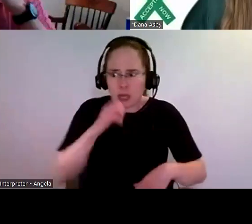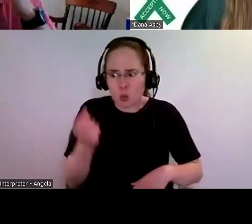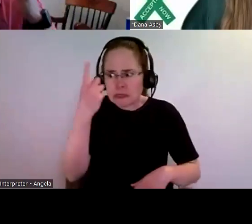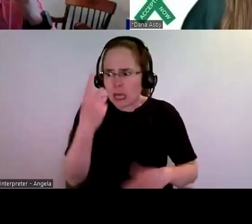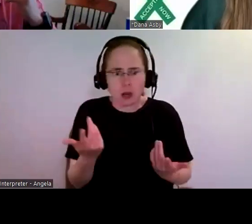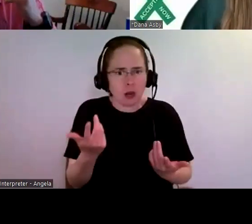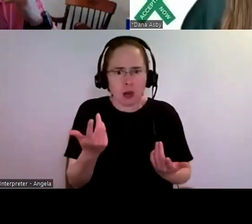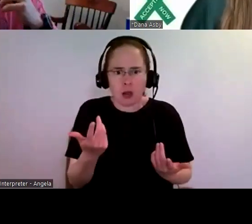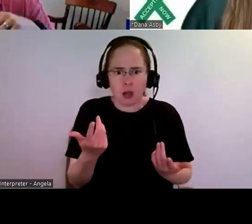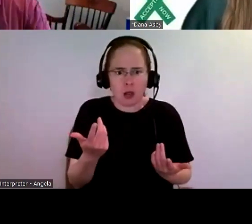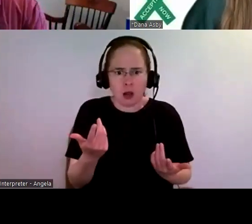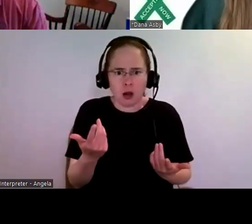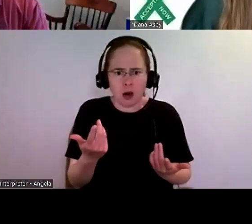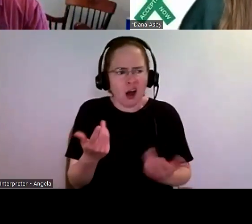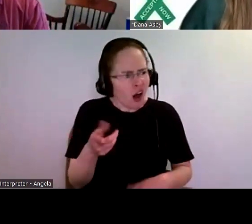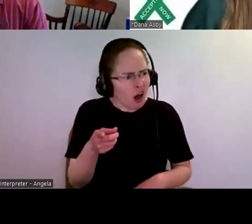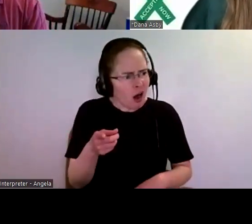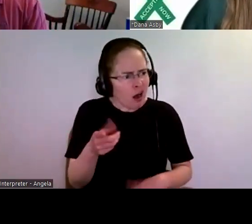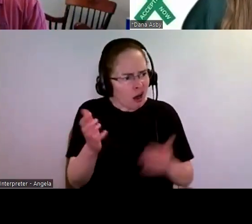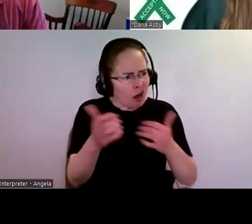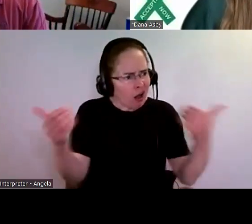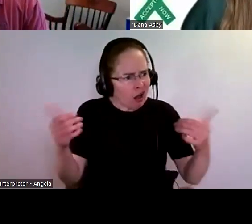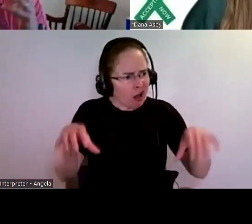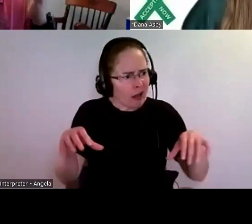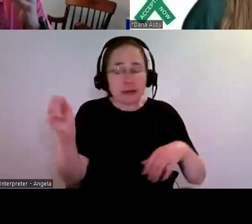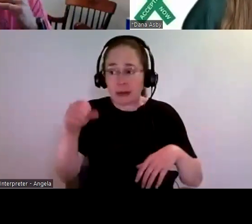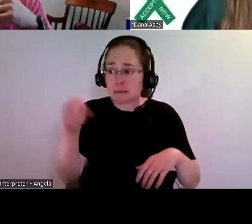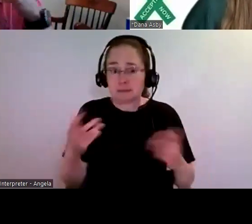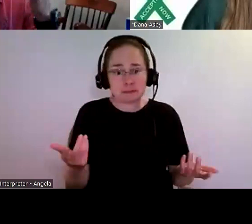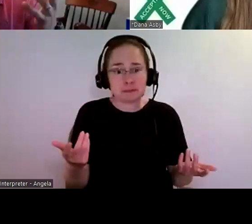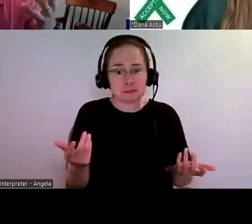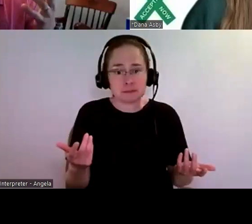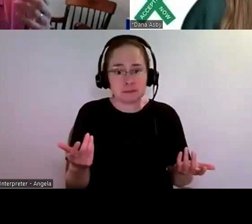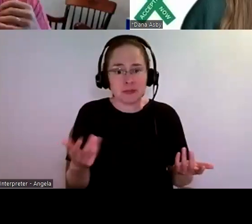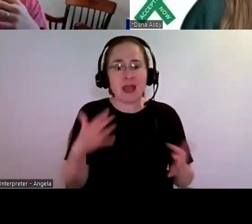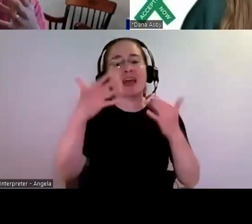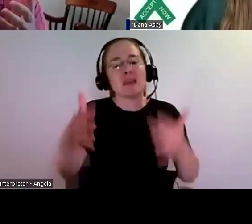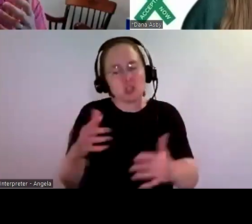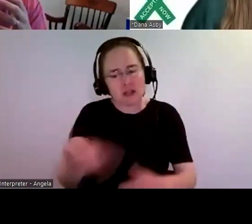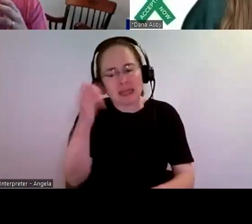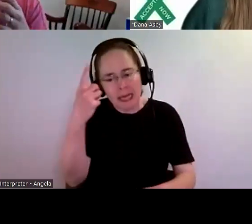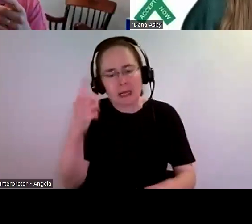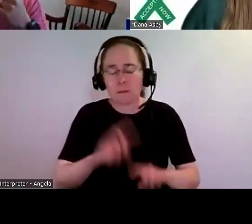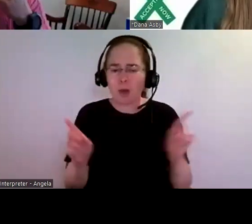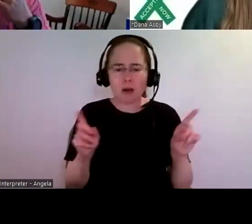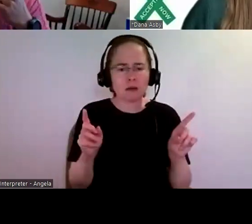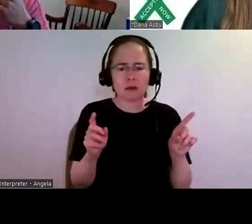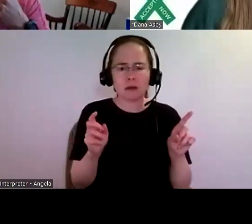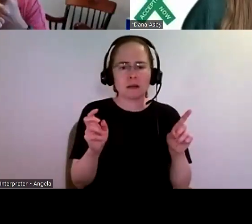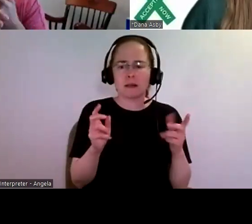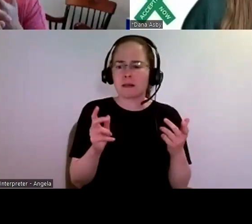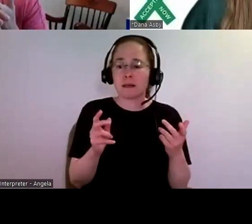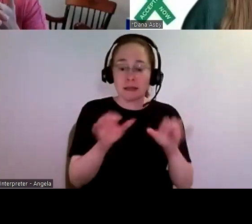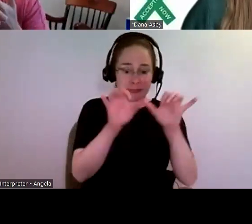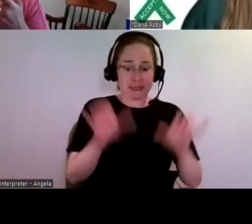around and pretty soon they're like, oh, they're just kind of connected. I'm like, yep, they are. And eventually they get it. Well, the problem is that the